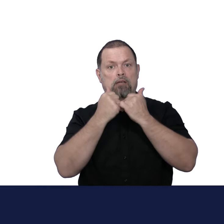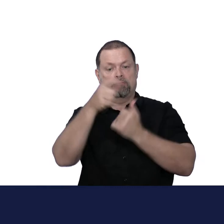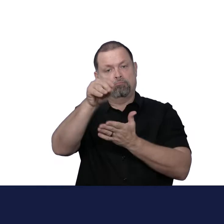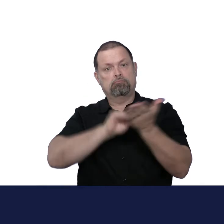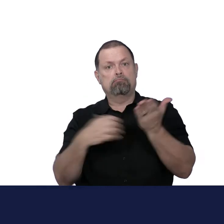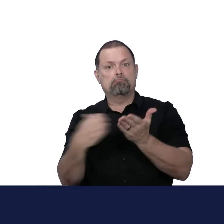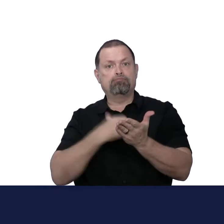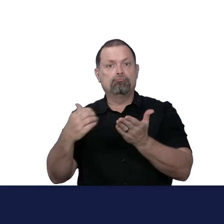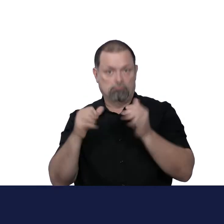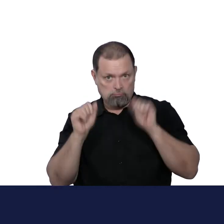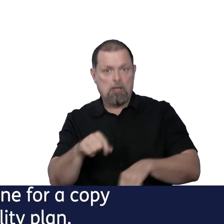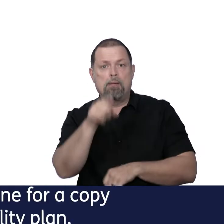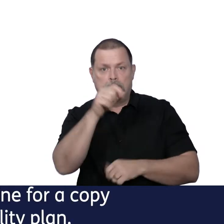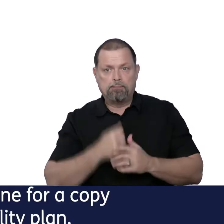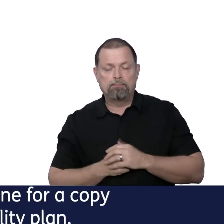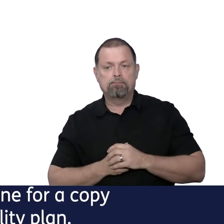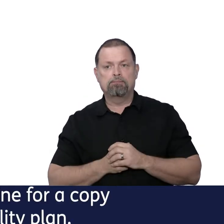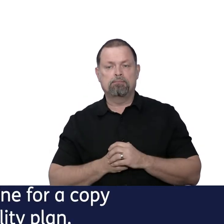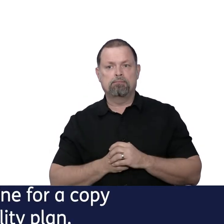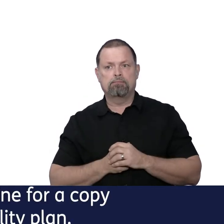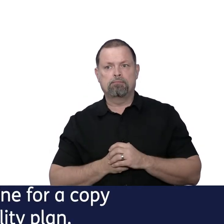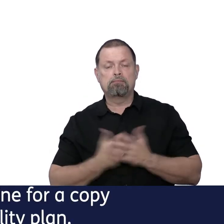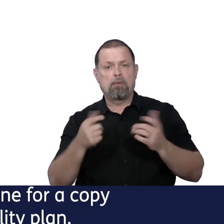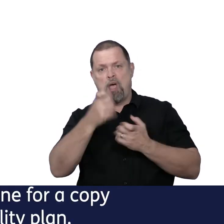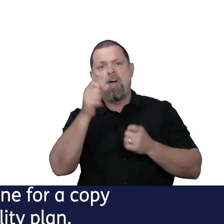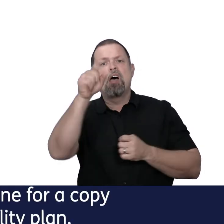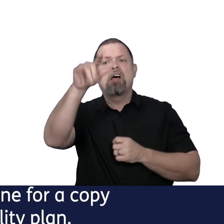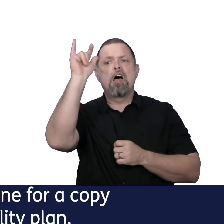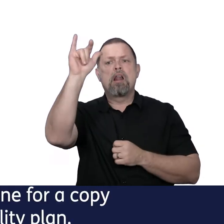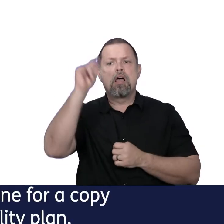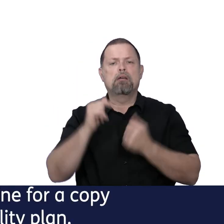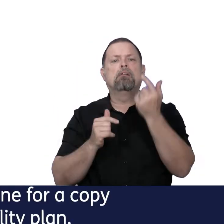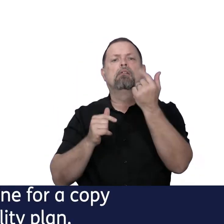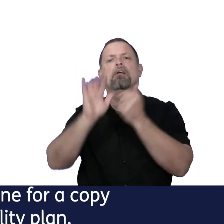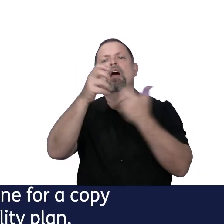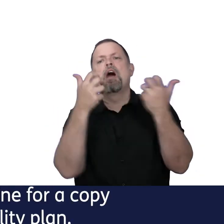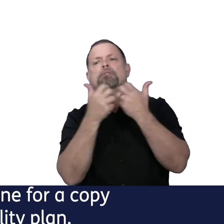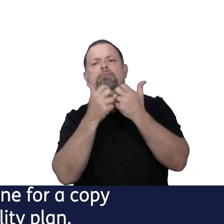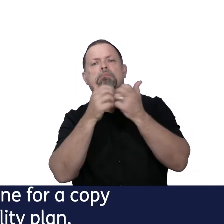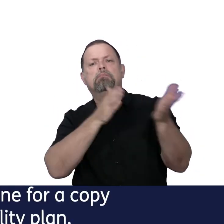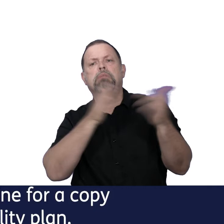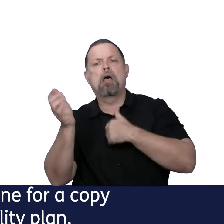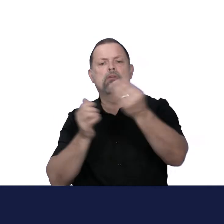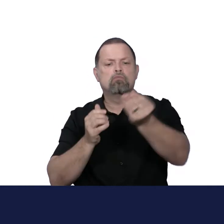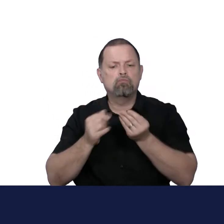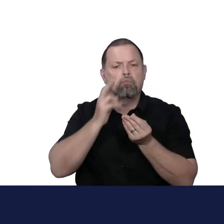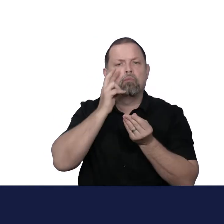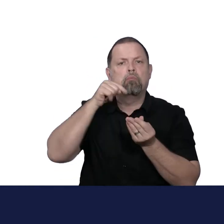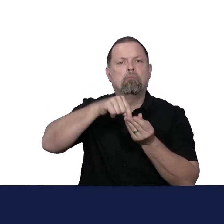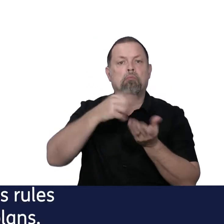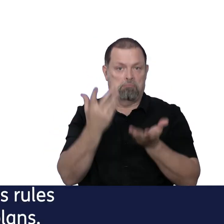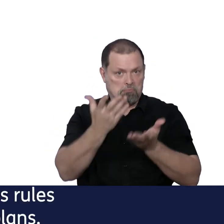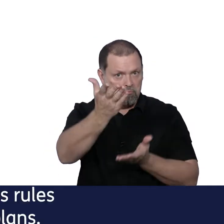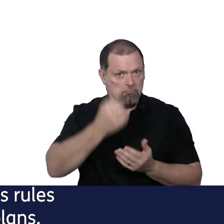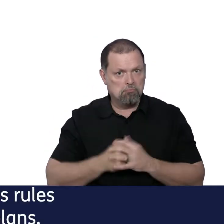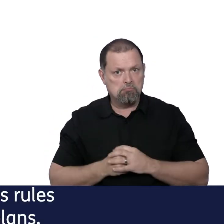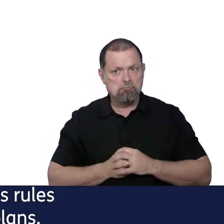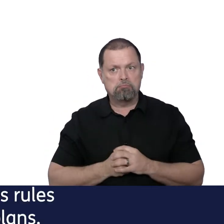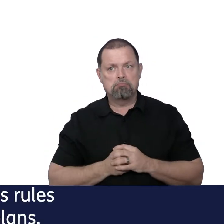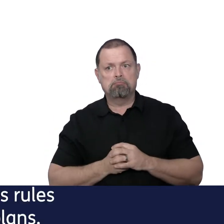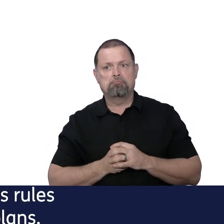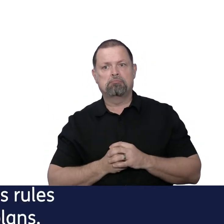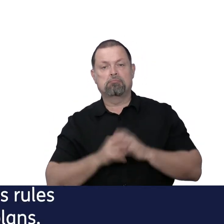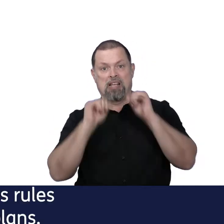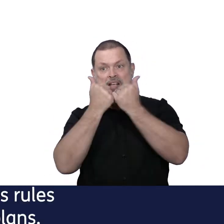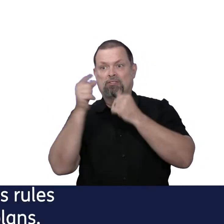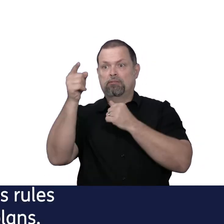Agency. You may want to ask the airline for a copy of the airline's accessibility plan. The agency also